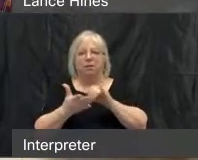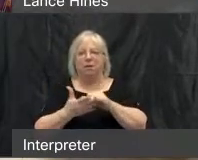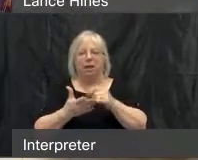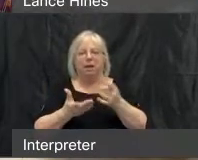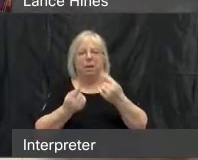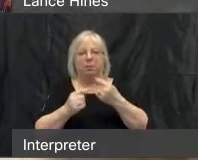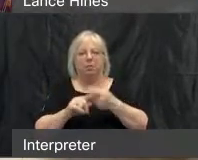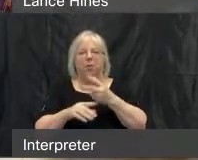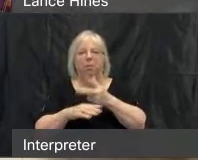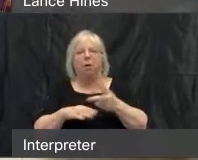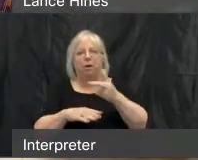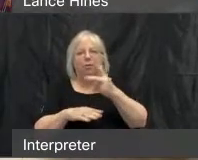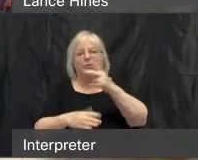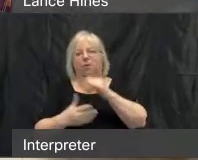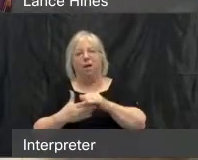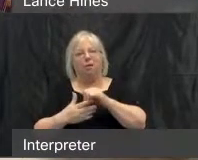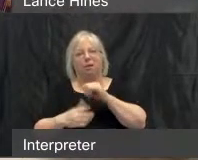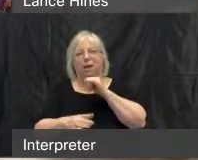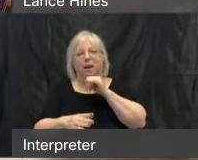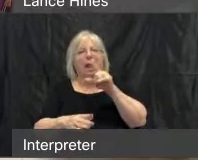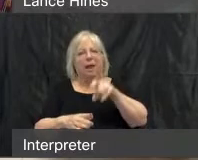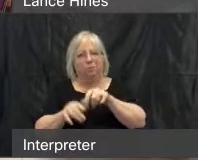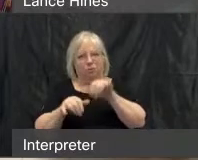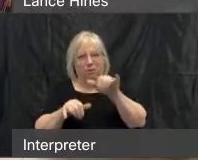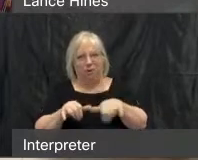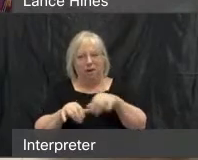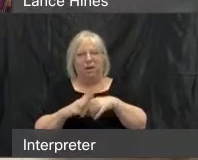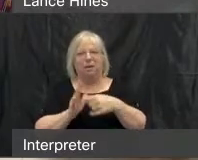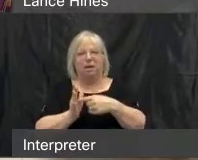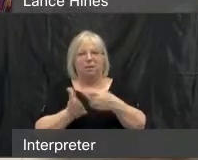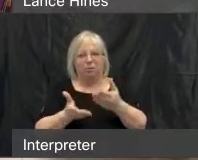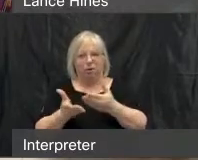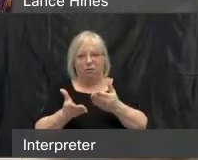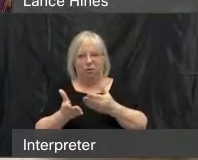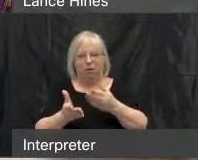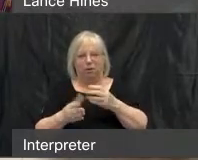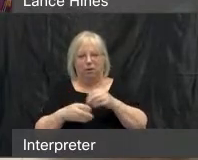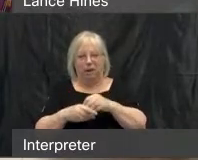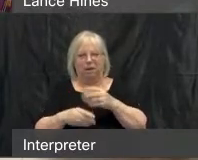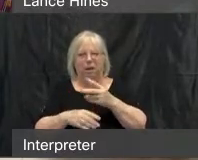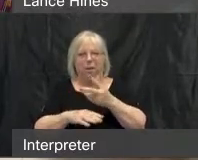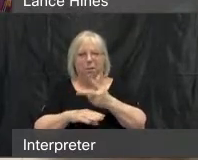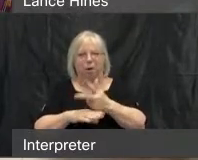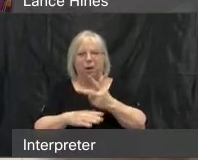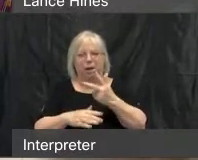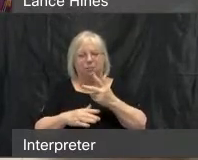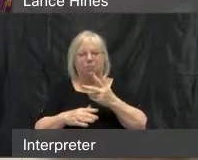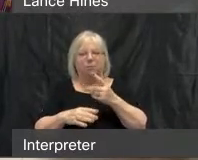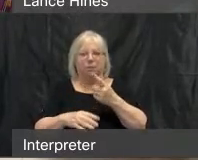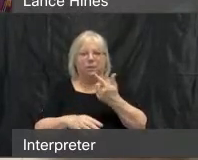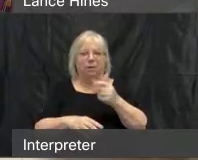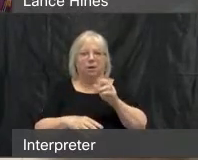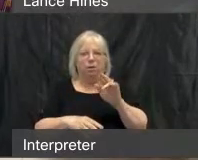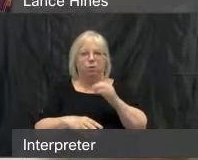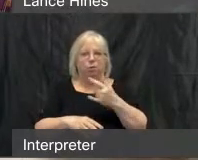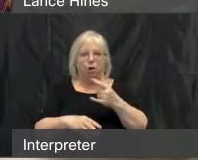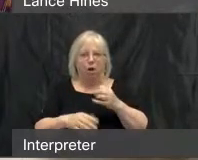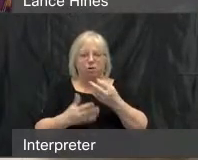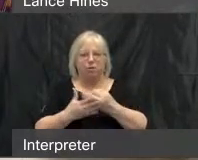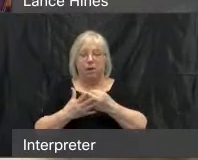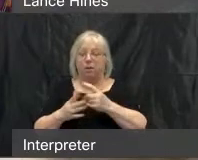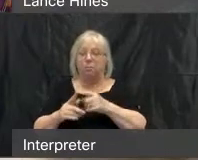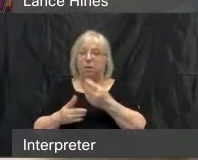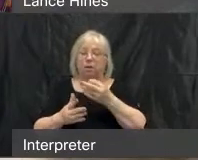to those bonds. That has to stay in the debt service or in the parking garage fund. Street funds can only be used for